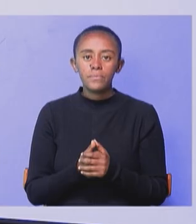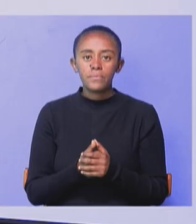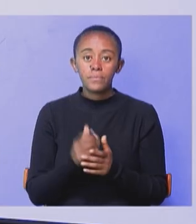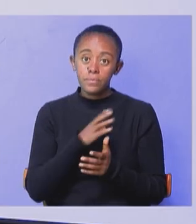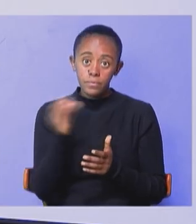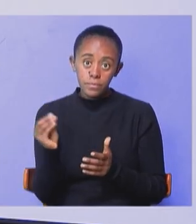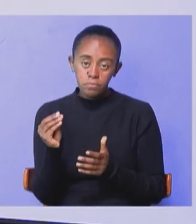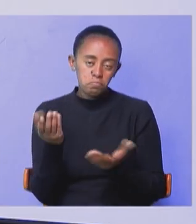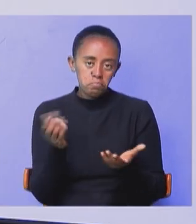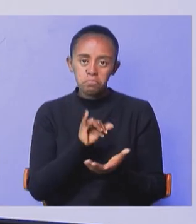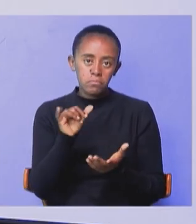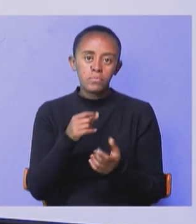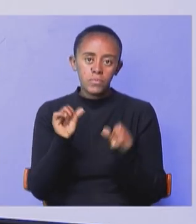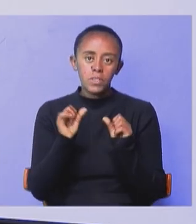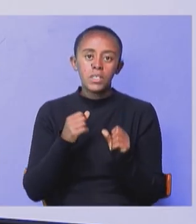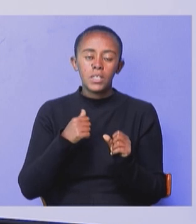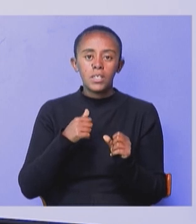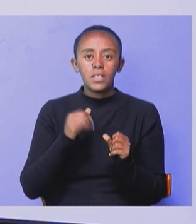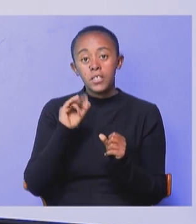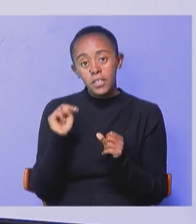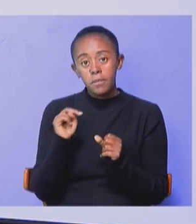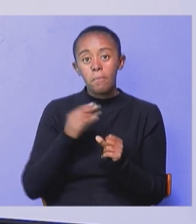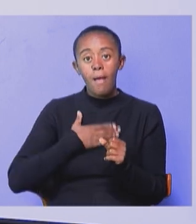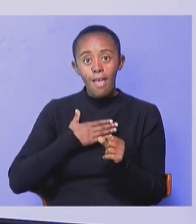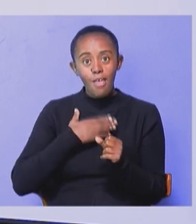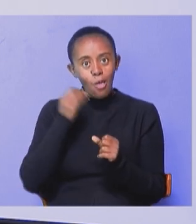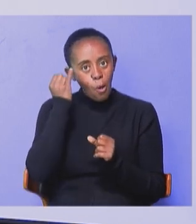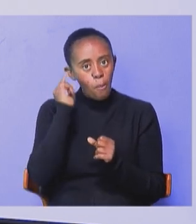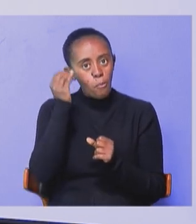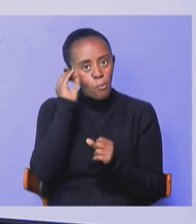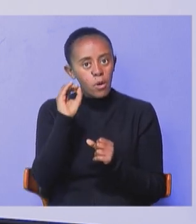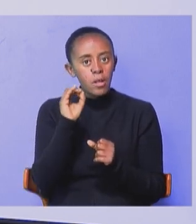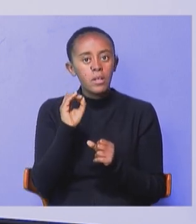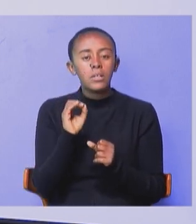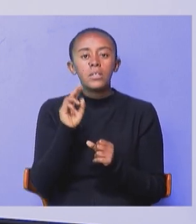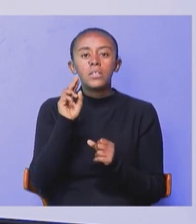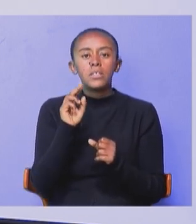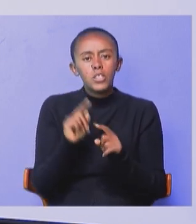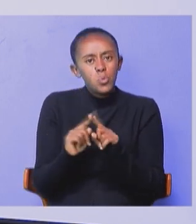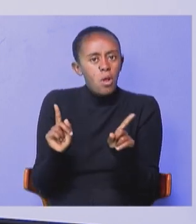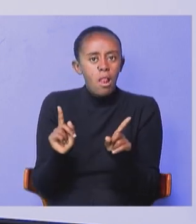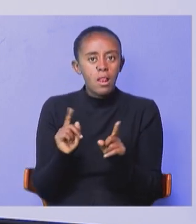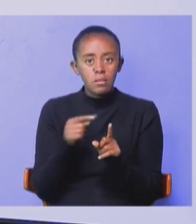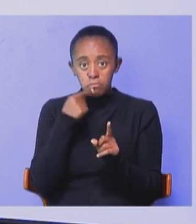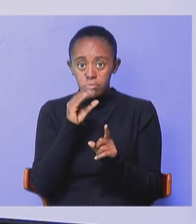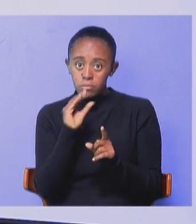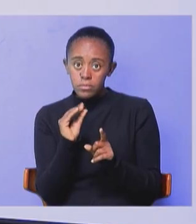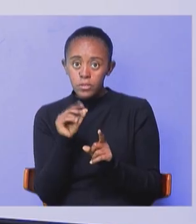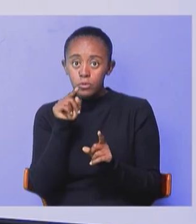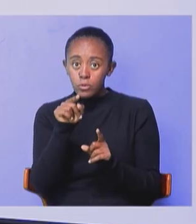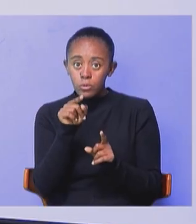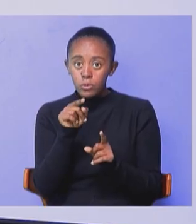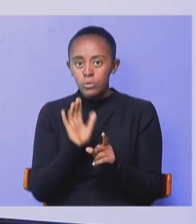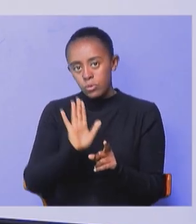and so forth, okay? In my opinion. So when you are talking about neutral expressions, you are talking